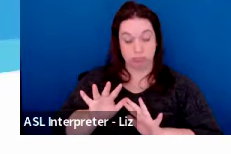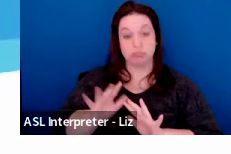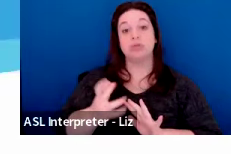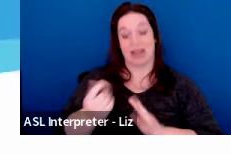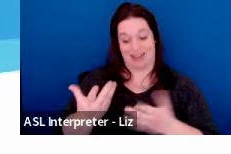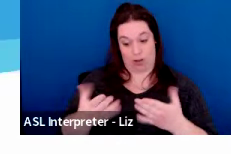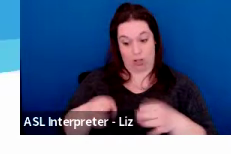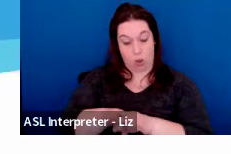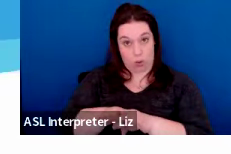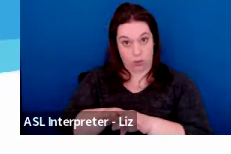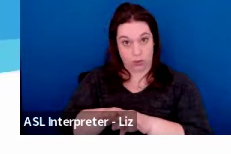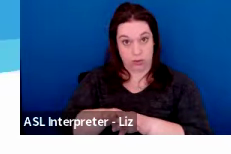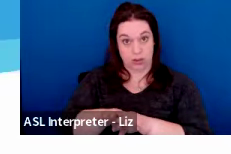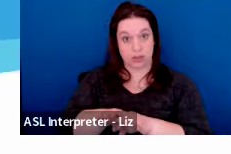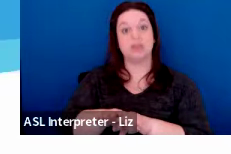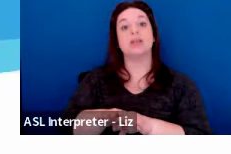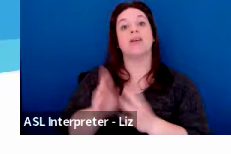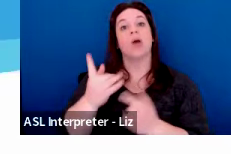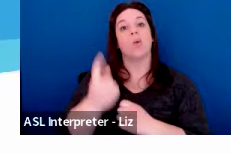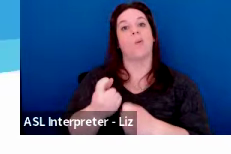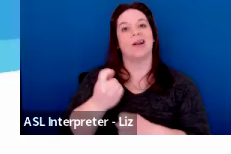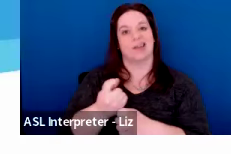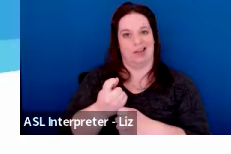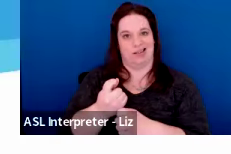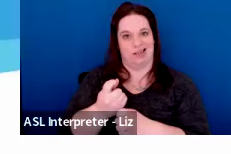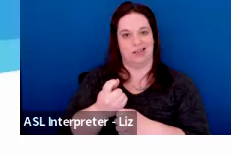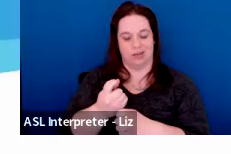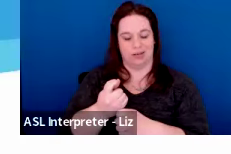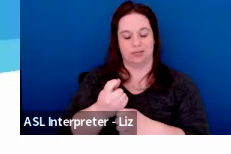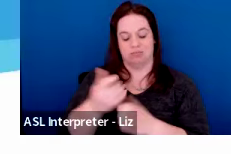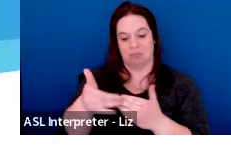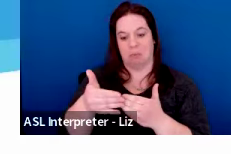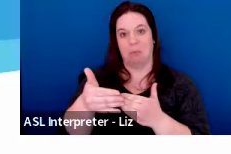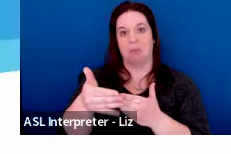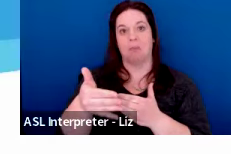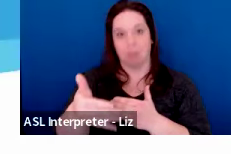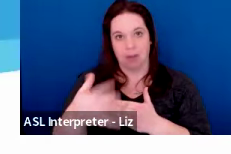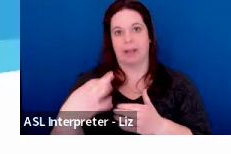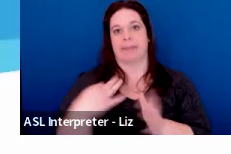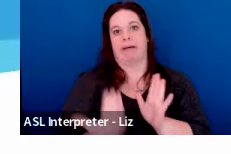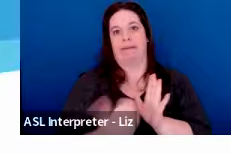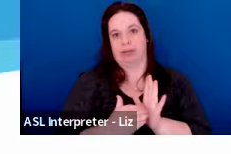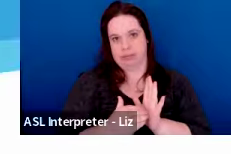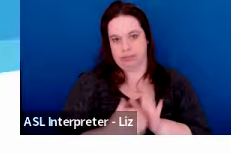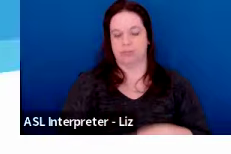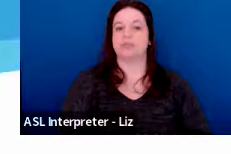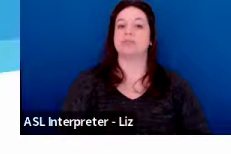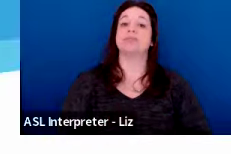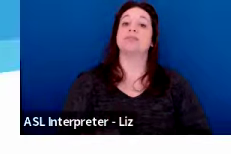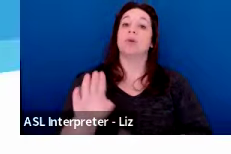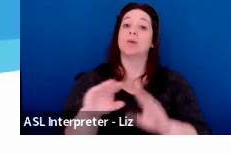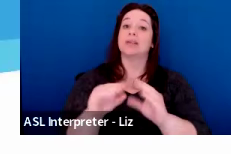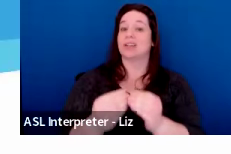has closed, and then you have to wait a year after you receive that notification. Your organization will